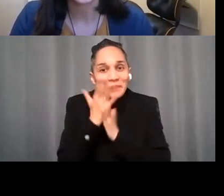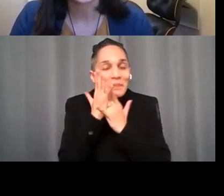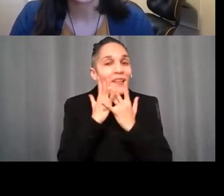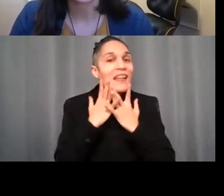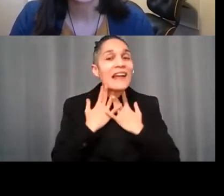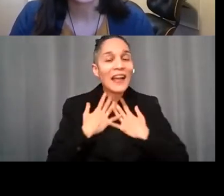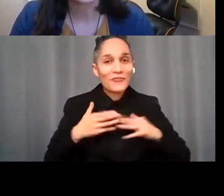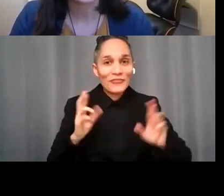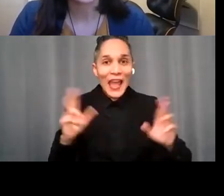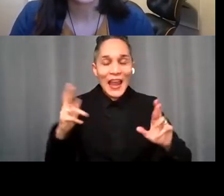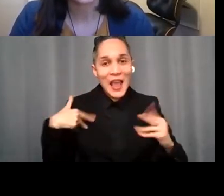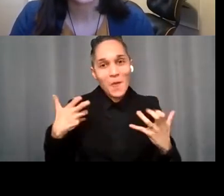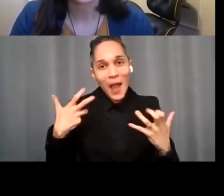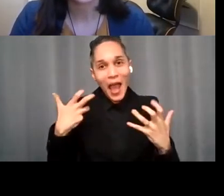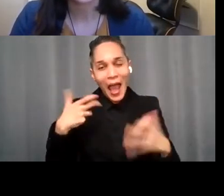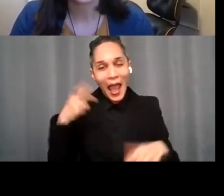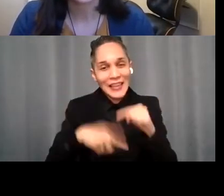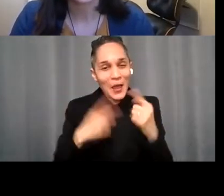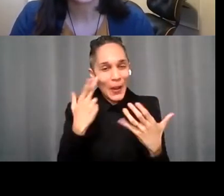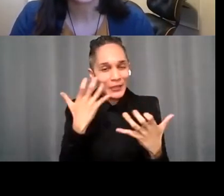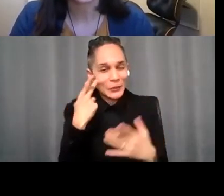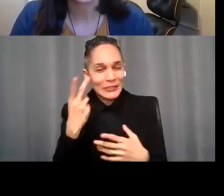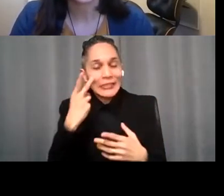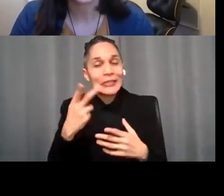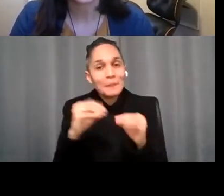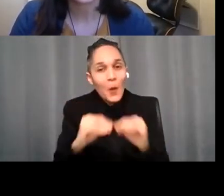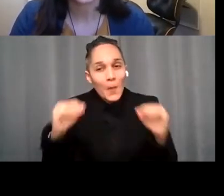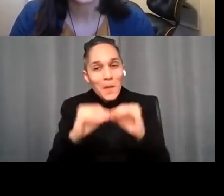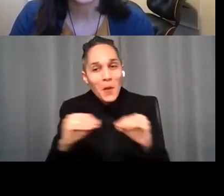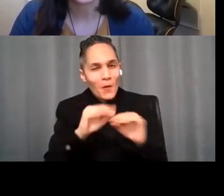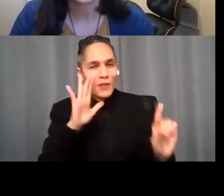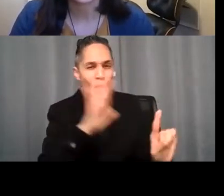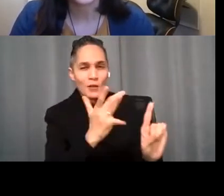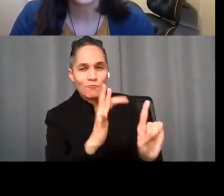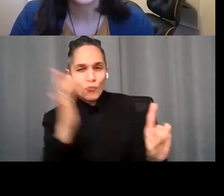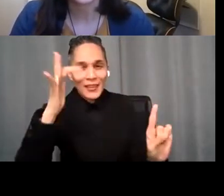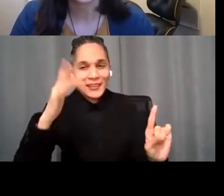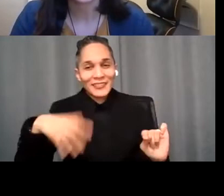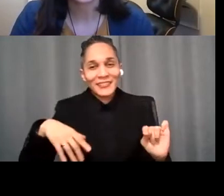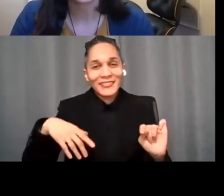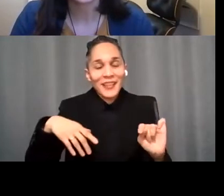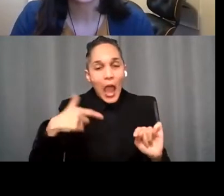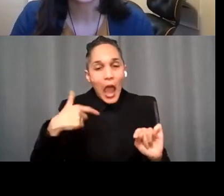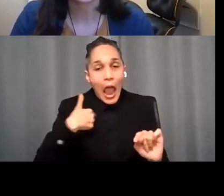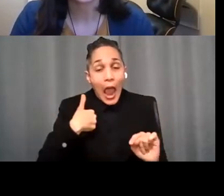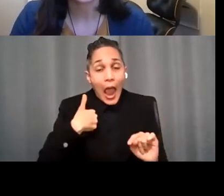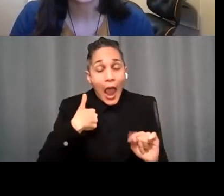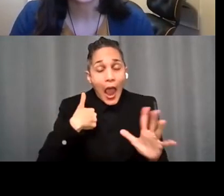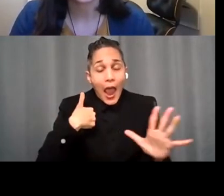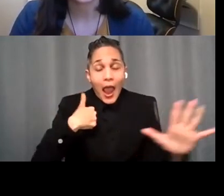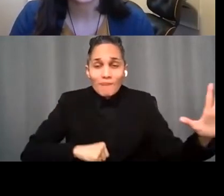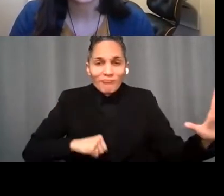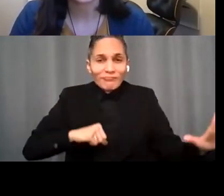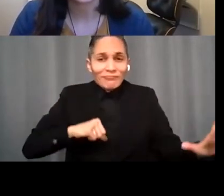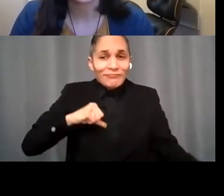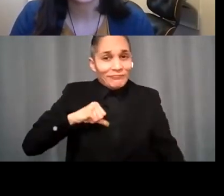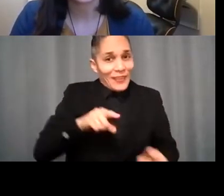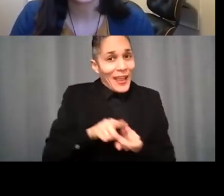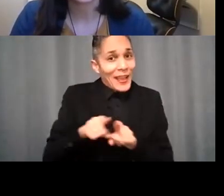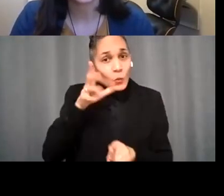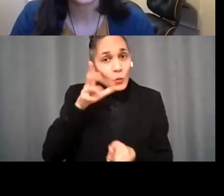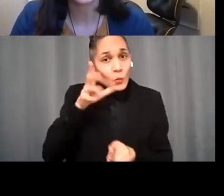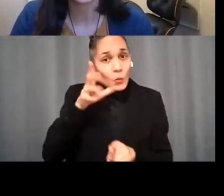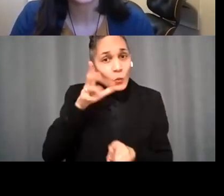each moment that we get to see a little bit more of her brilliance. And I take an enormous amount of pride as a woman of